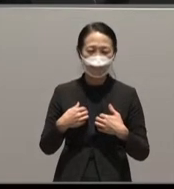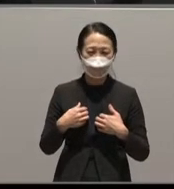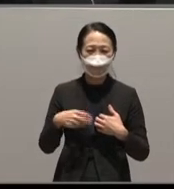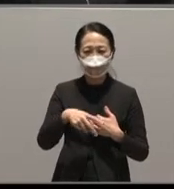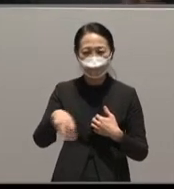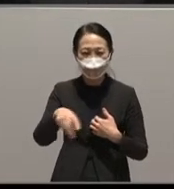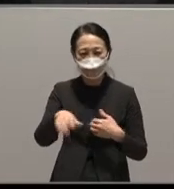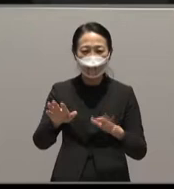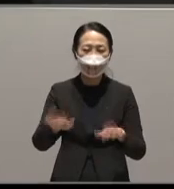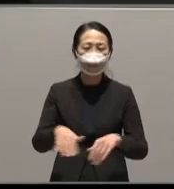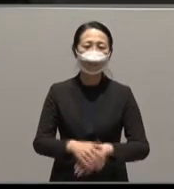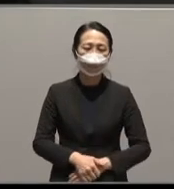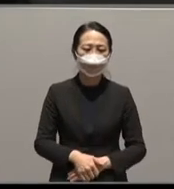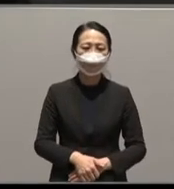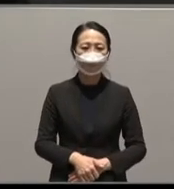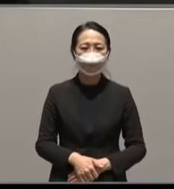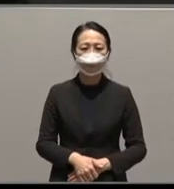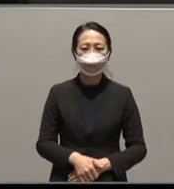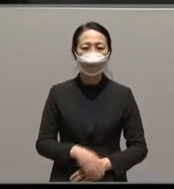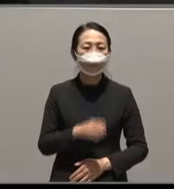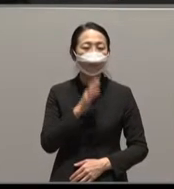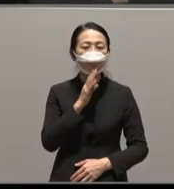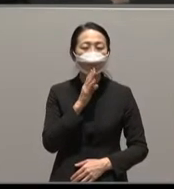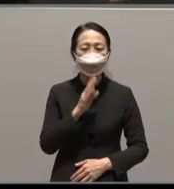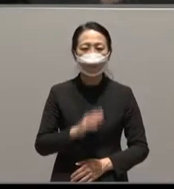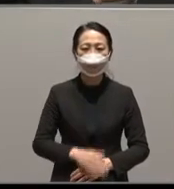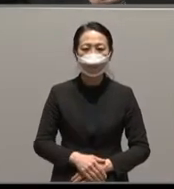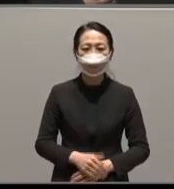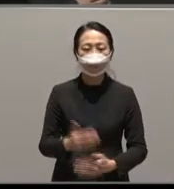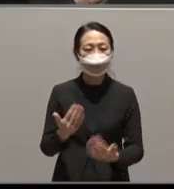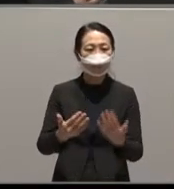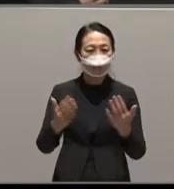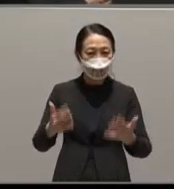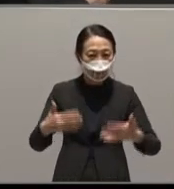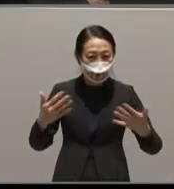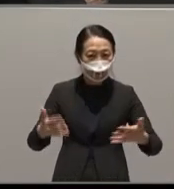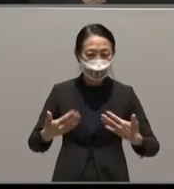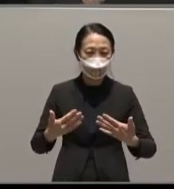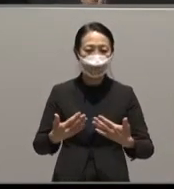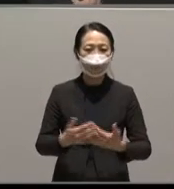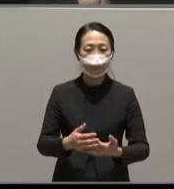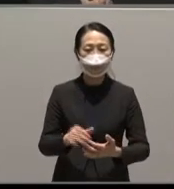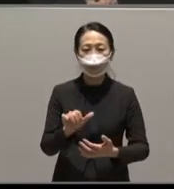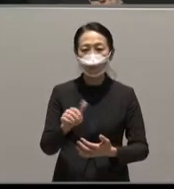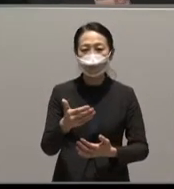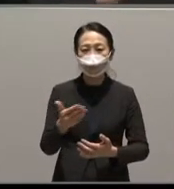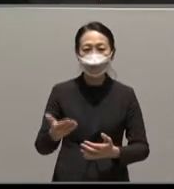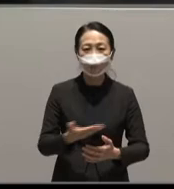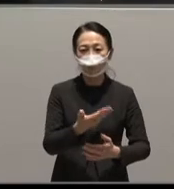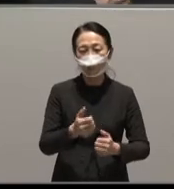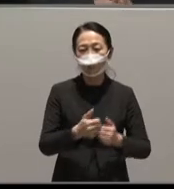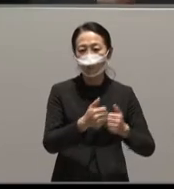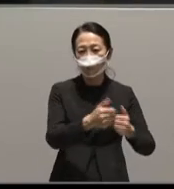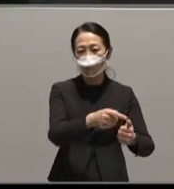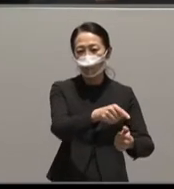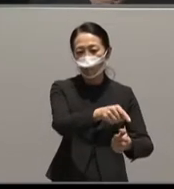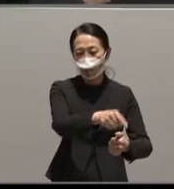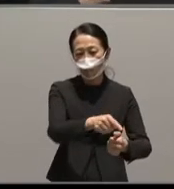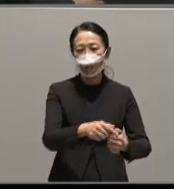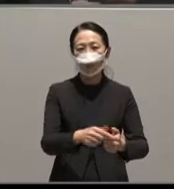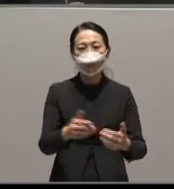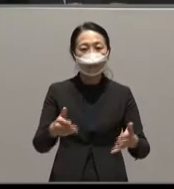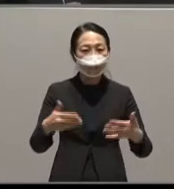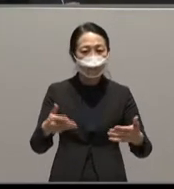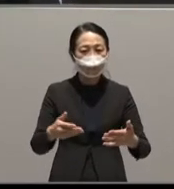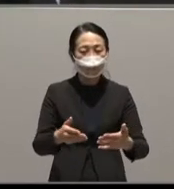apricot trees. I always liked nature and the forest as a child. This is another background of a